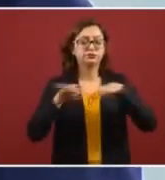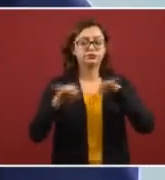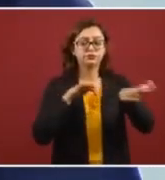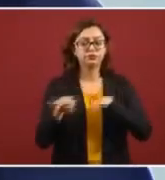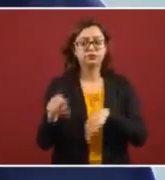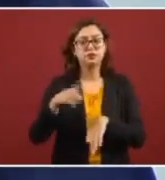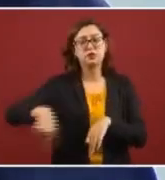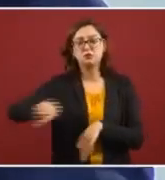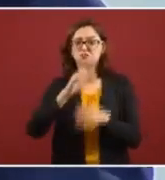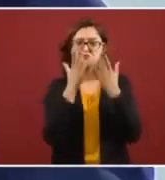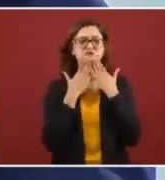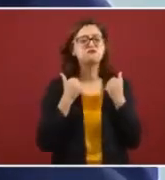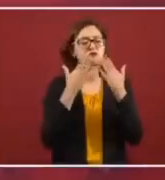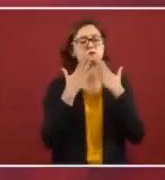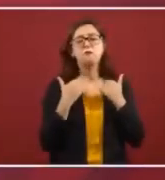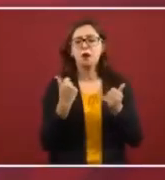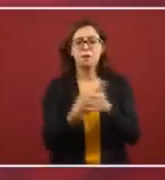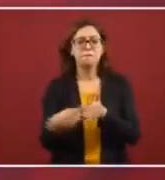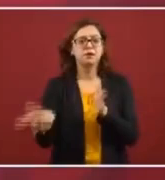be working.